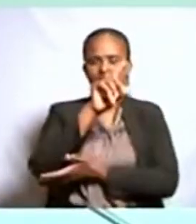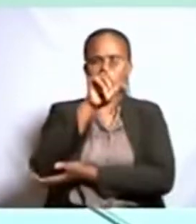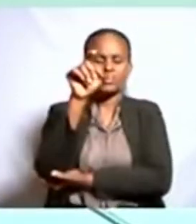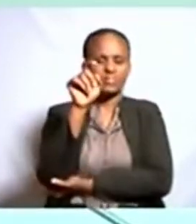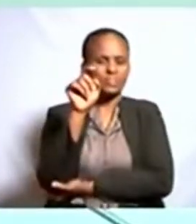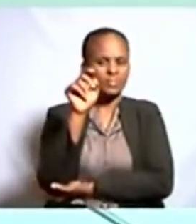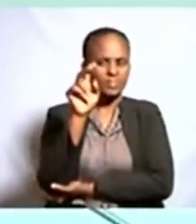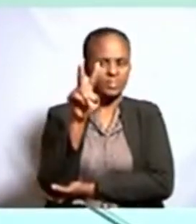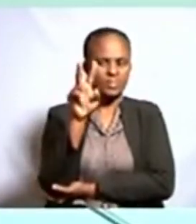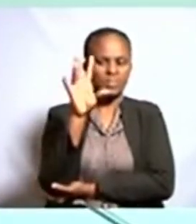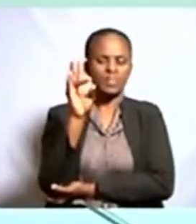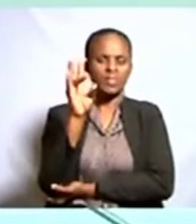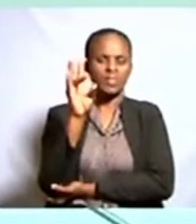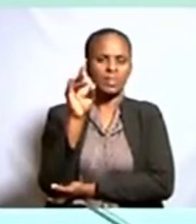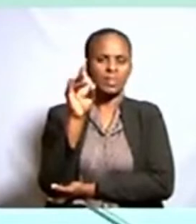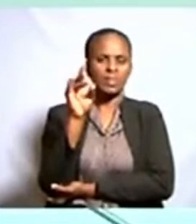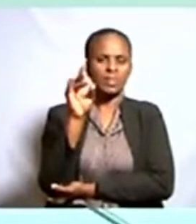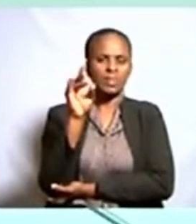4,123,727 and